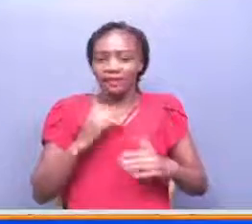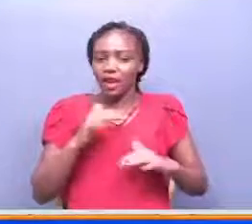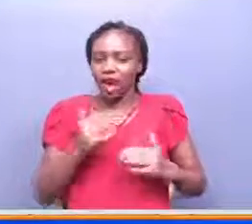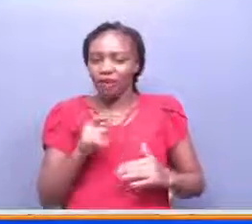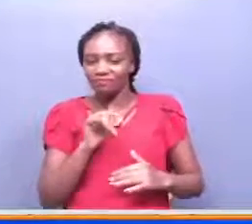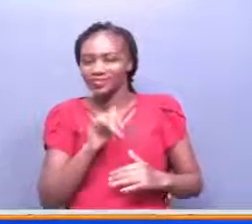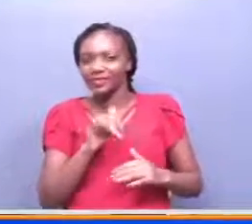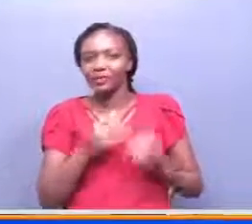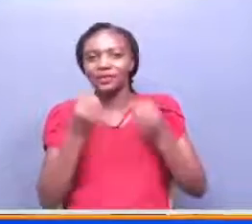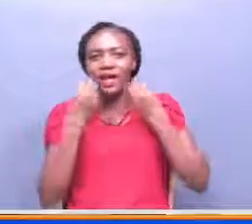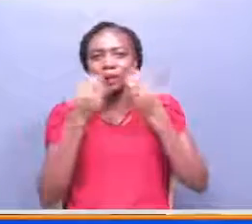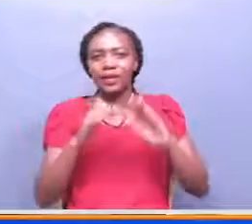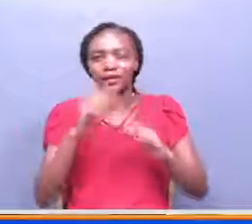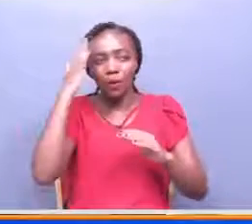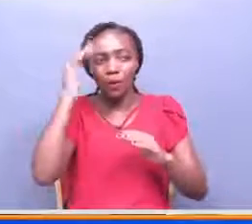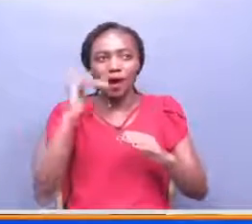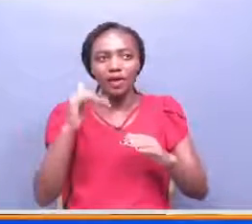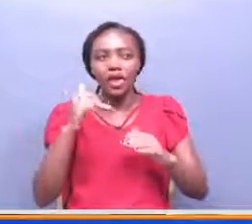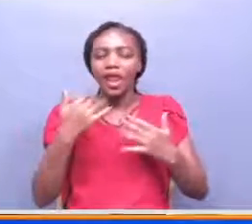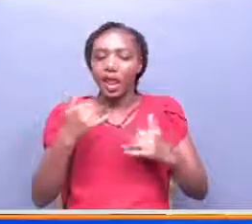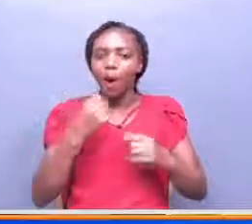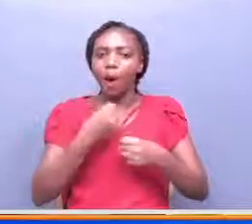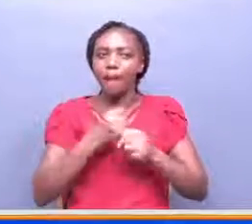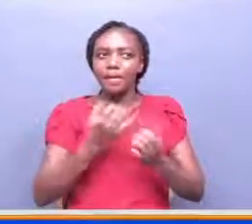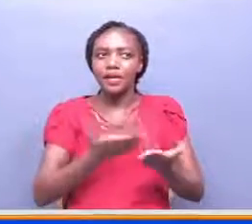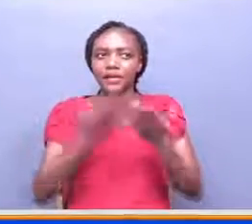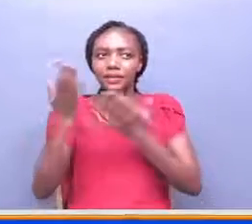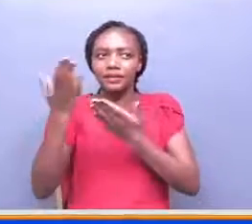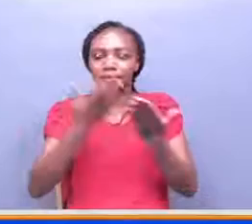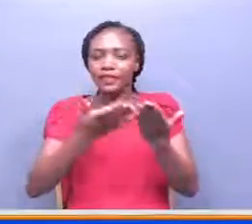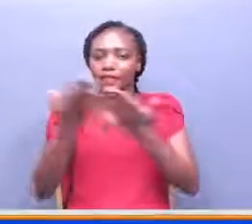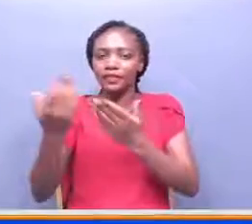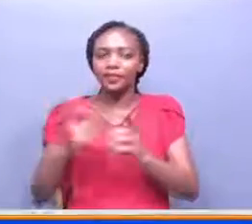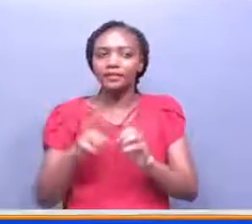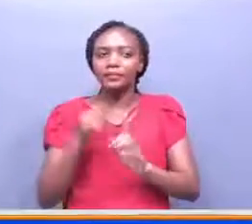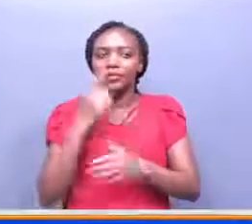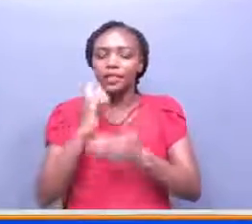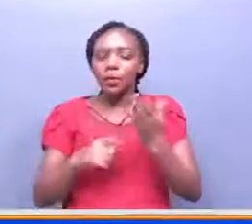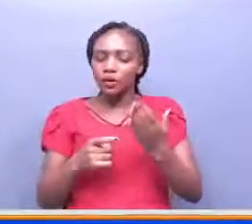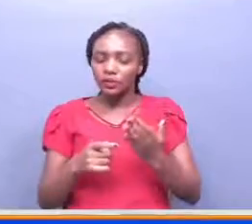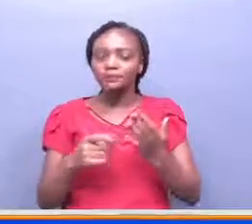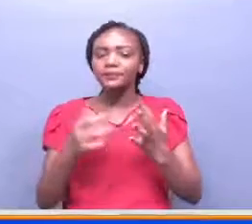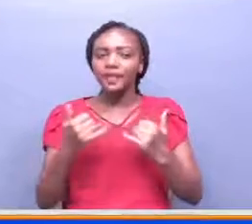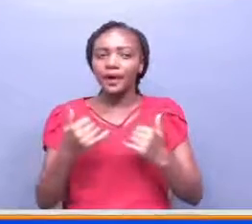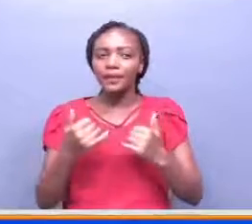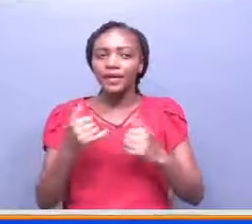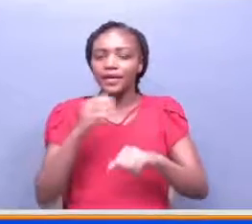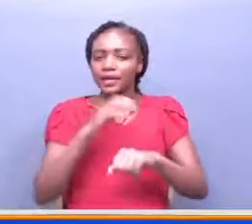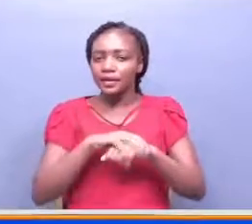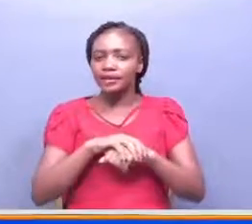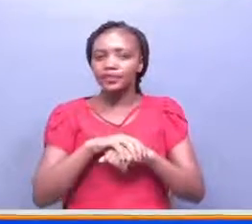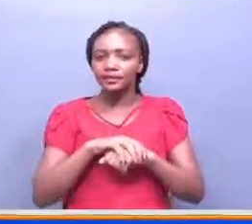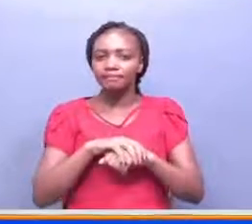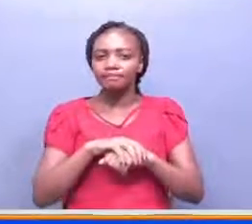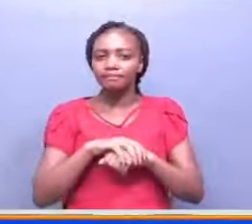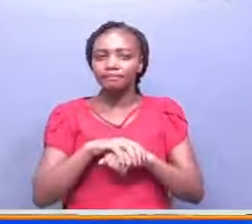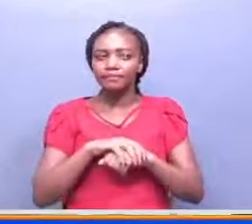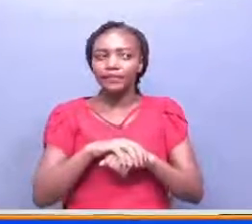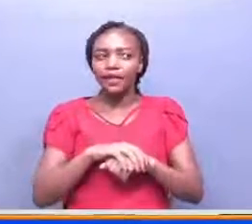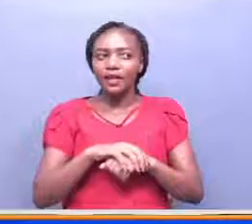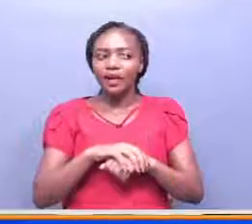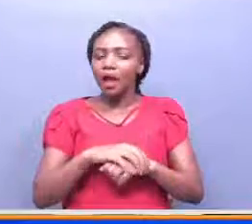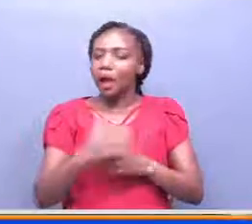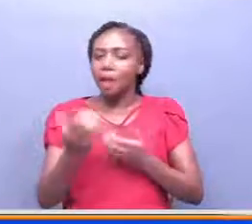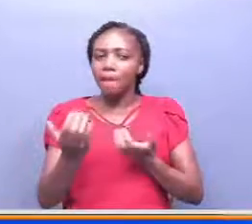saimu ufanya deliveries. The biochemistry graduate says that being a fishmonger gives him a fulfillment like any other job